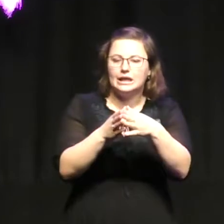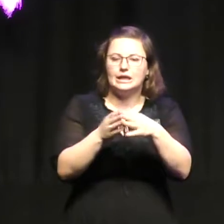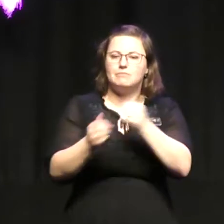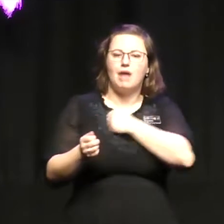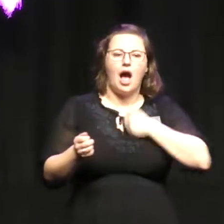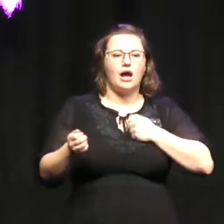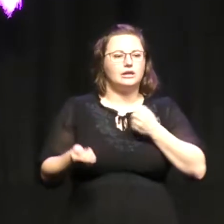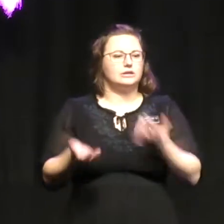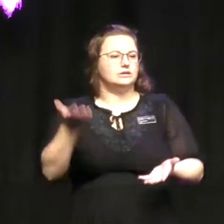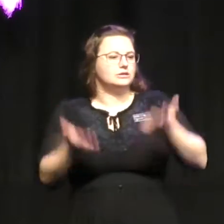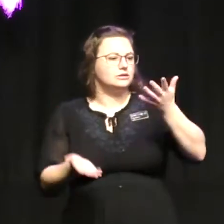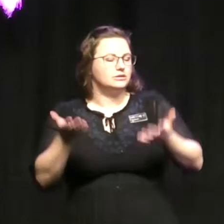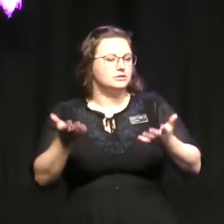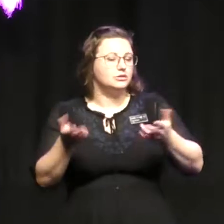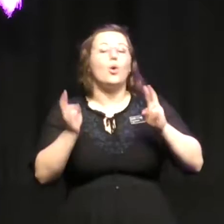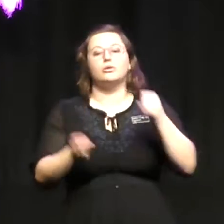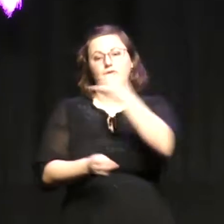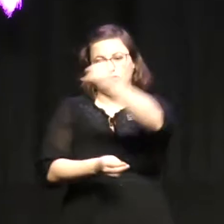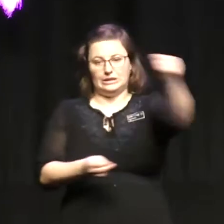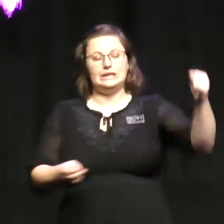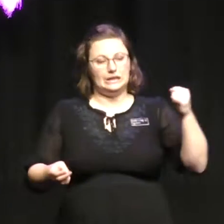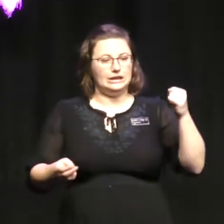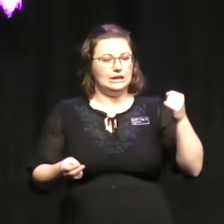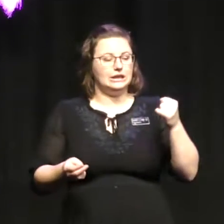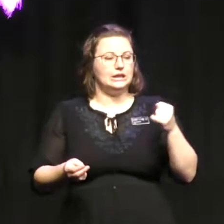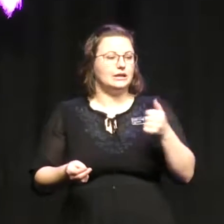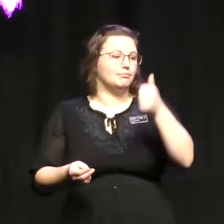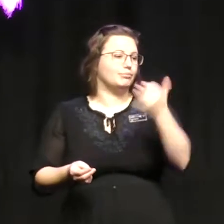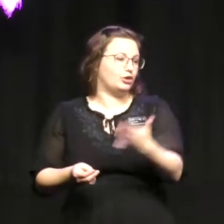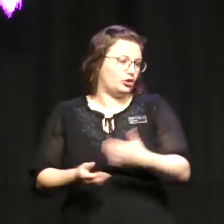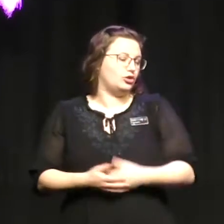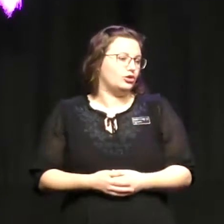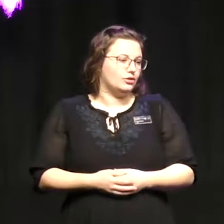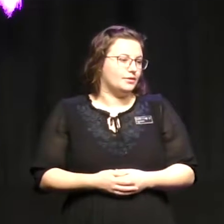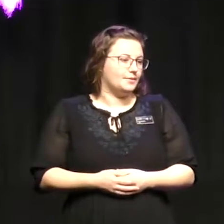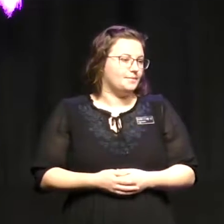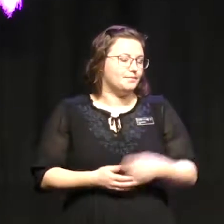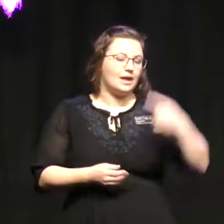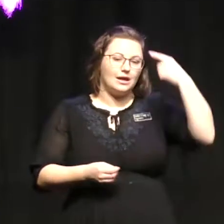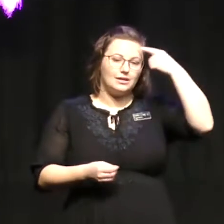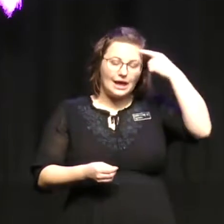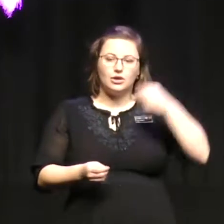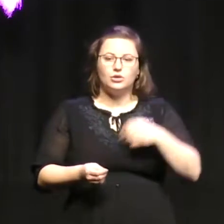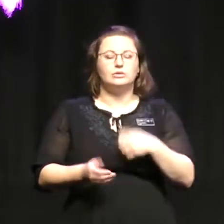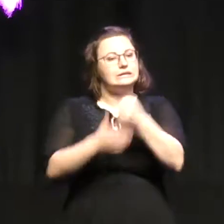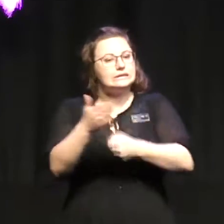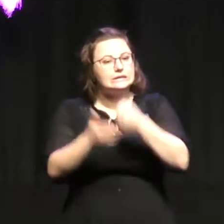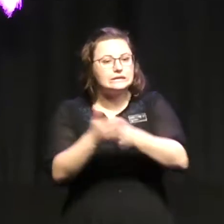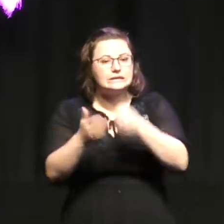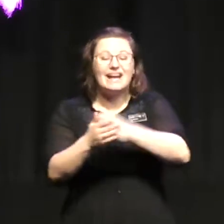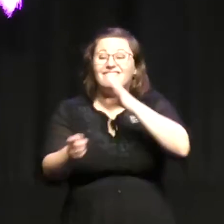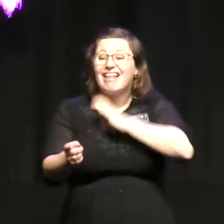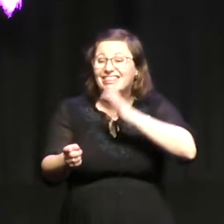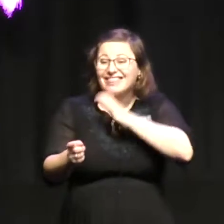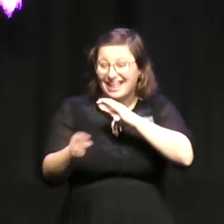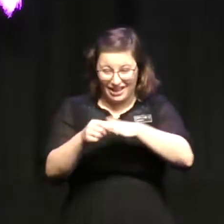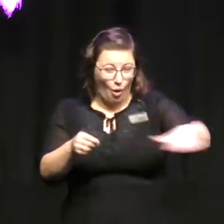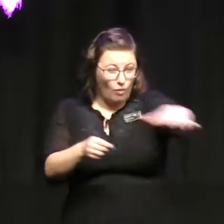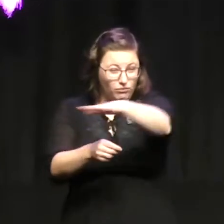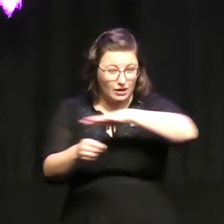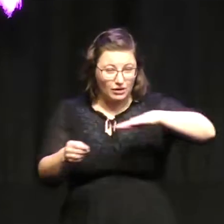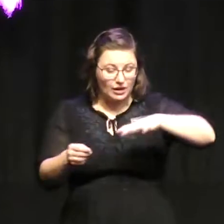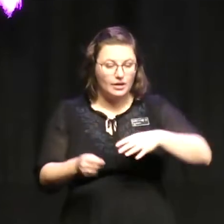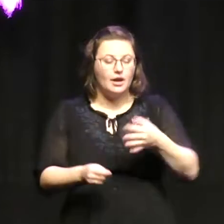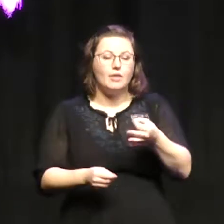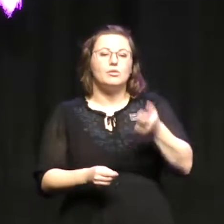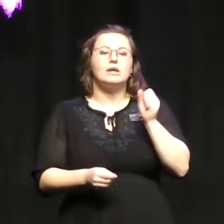dynamics as well as in the community. Given the perpetual struggle for water in the area, Puriben